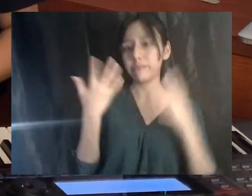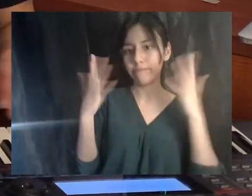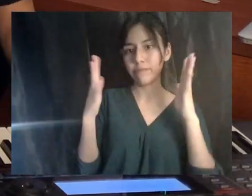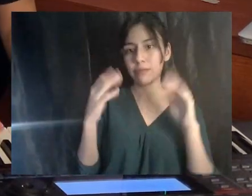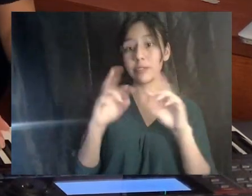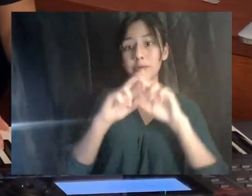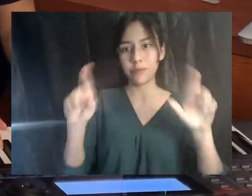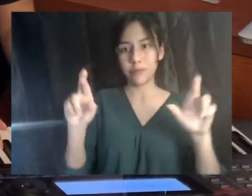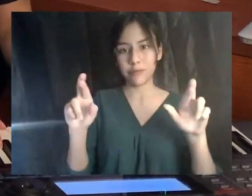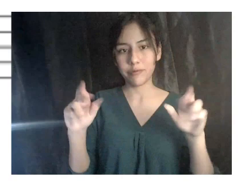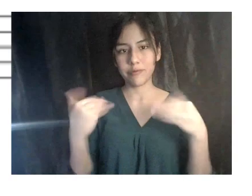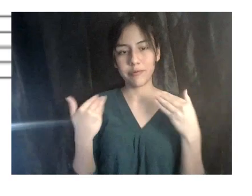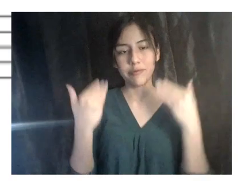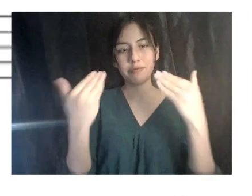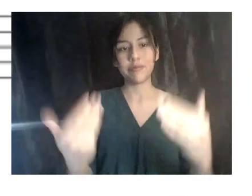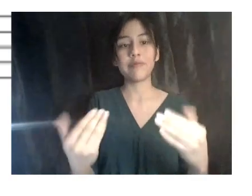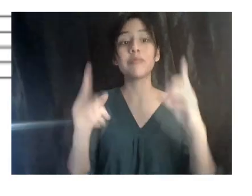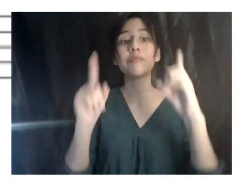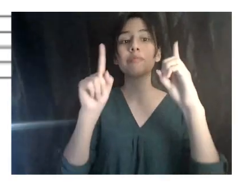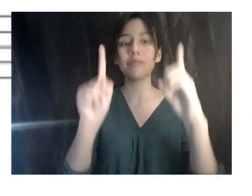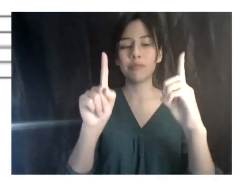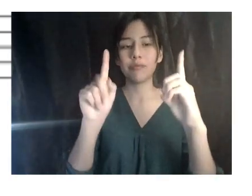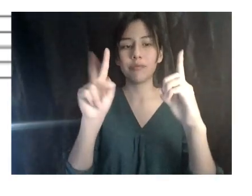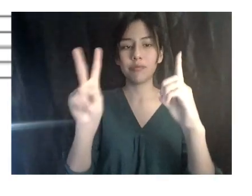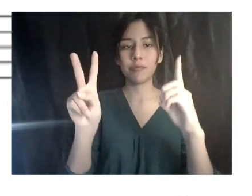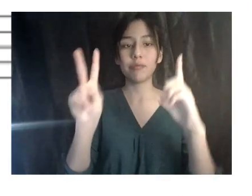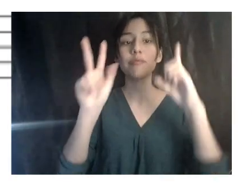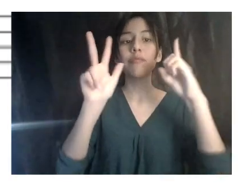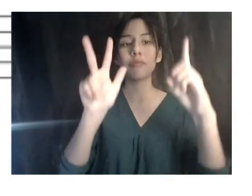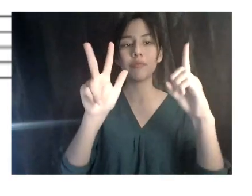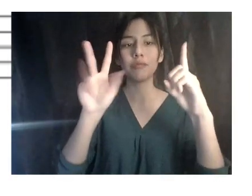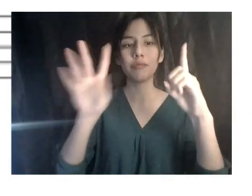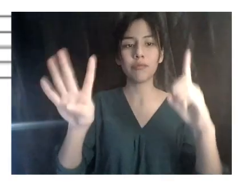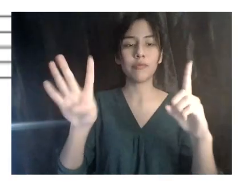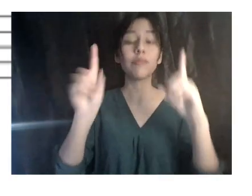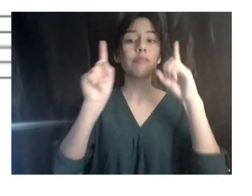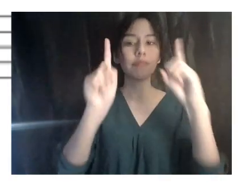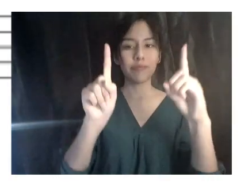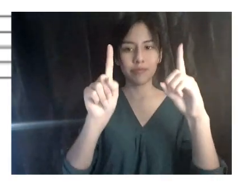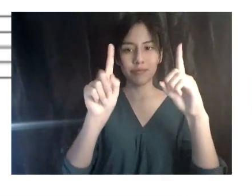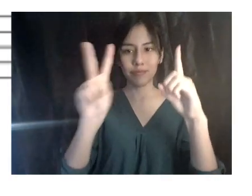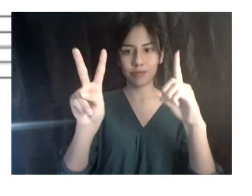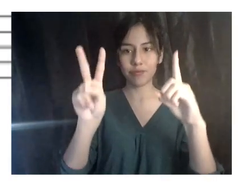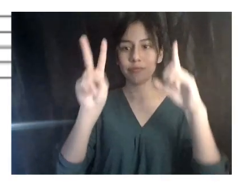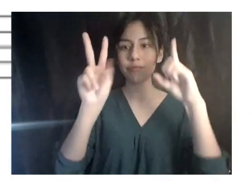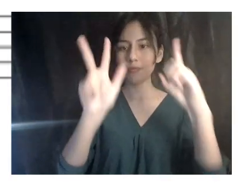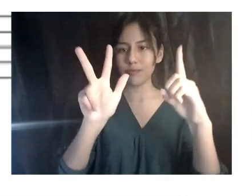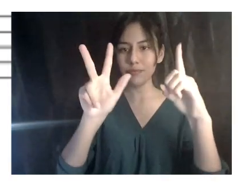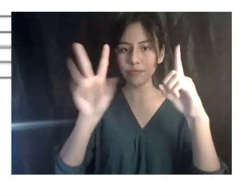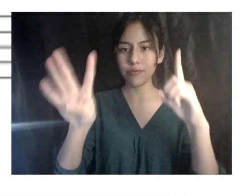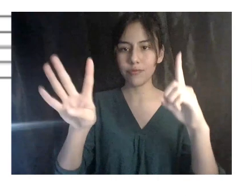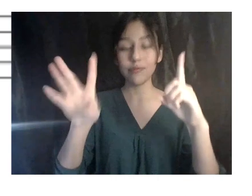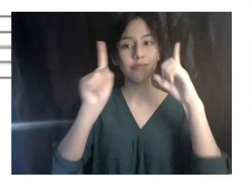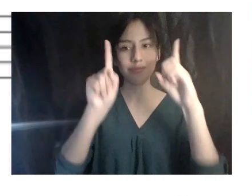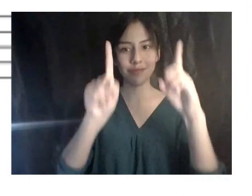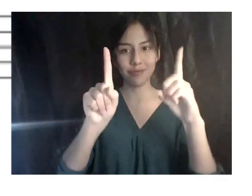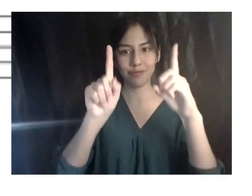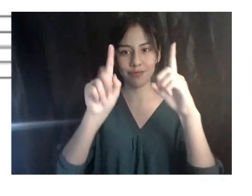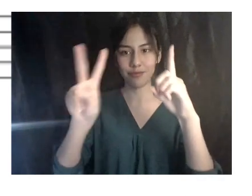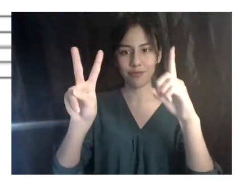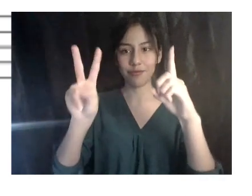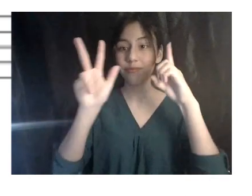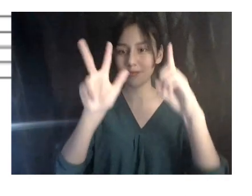Ready? 1, 2, ready, go. 1, 2, 3, 4. 1, 2, 3,